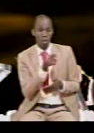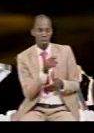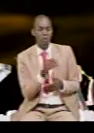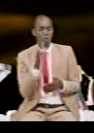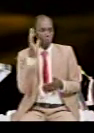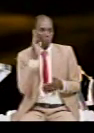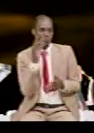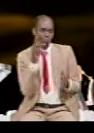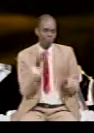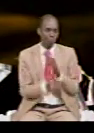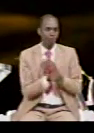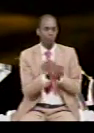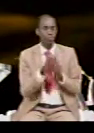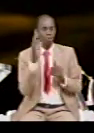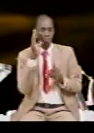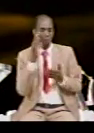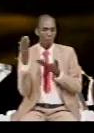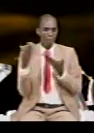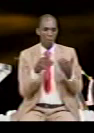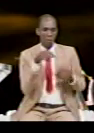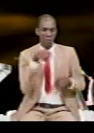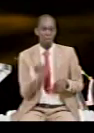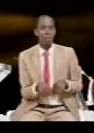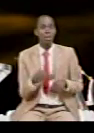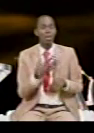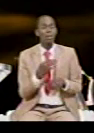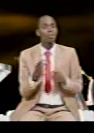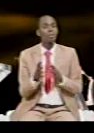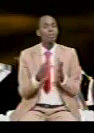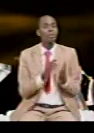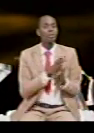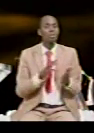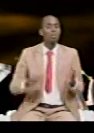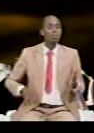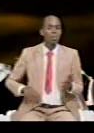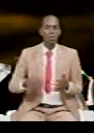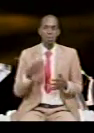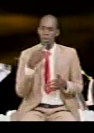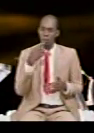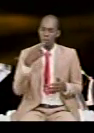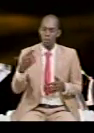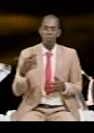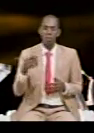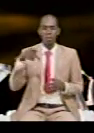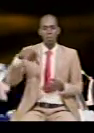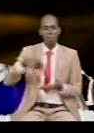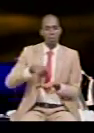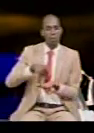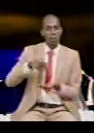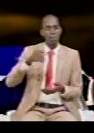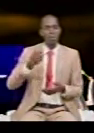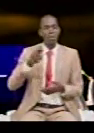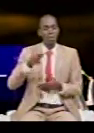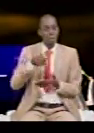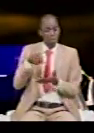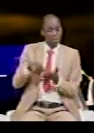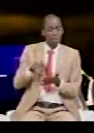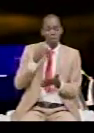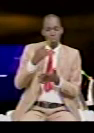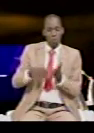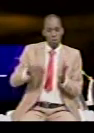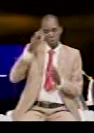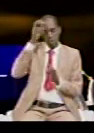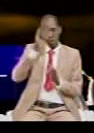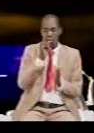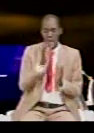down. We are going to bring him down. And Jesus Christ said, Peter, this is what the devil is planning against you. But he